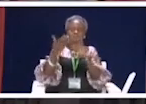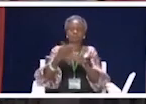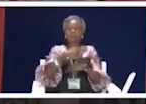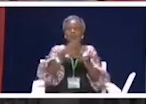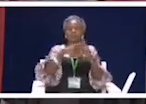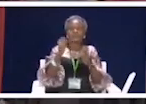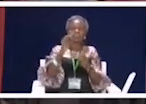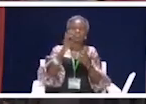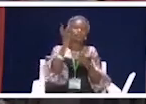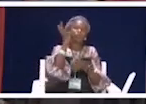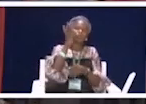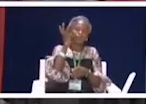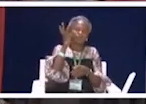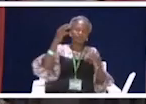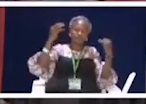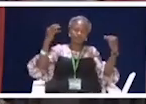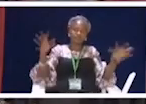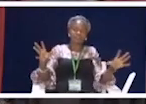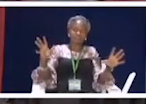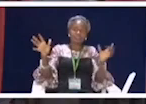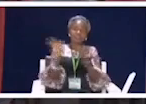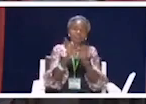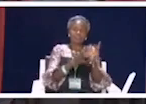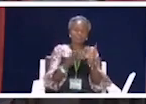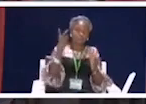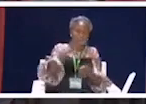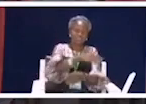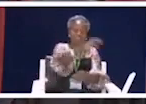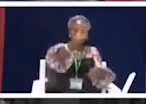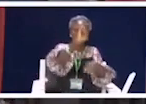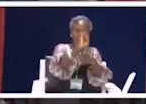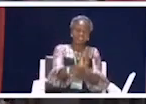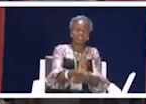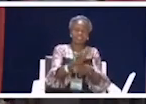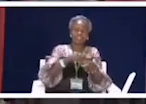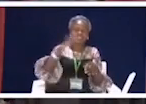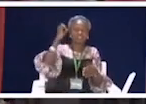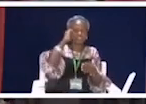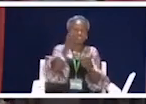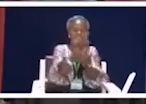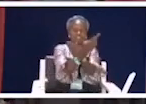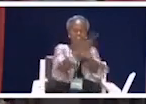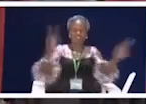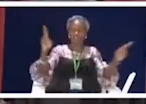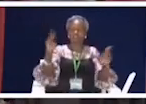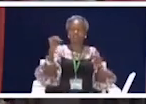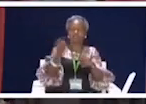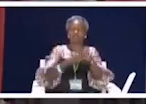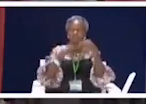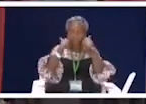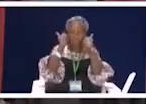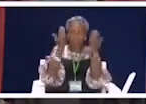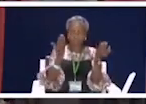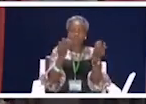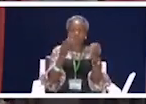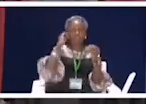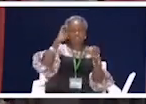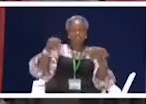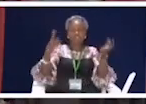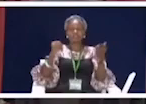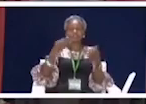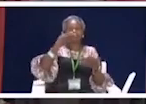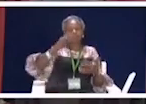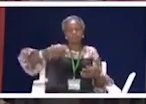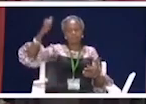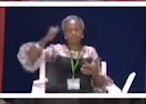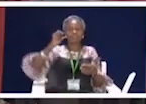wine was exhausted, Jesus was engaged, and he rescued them from shame. He gave them better